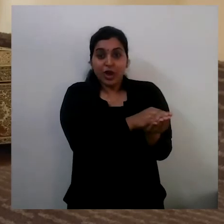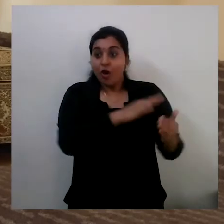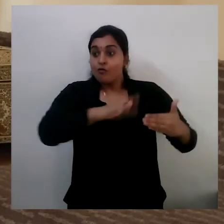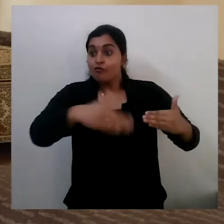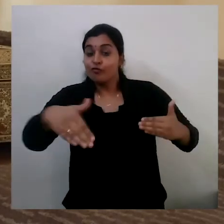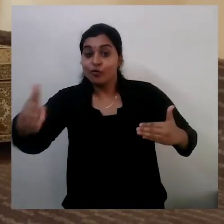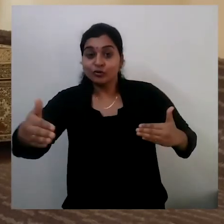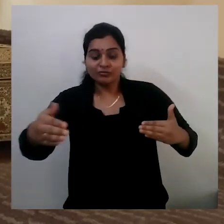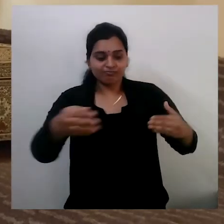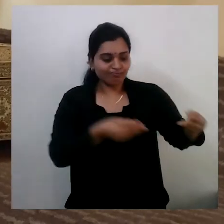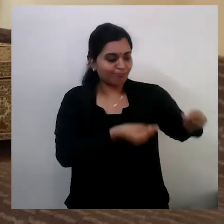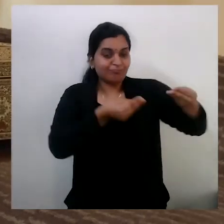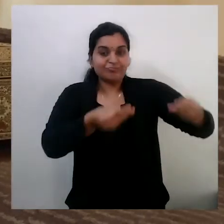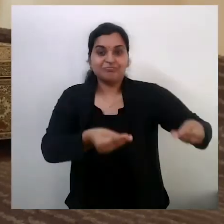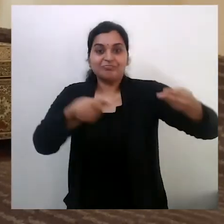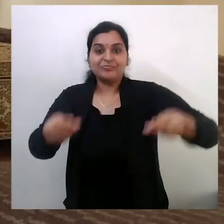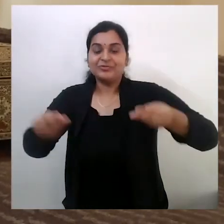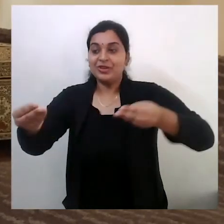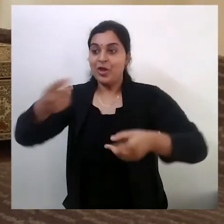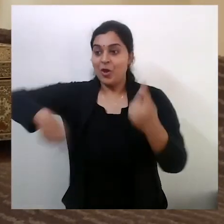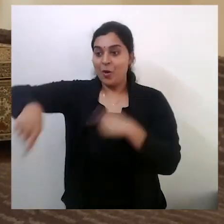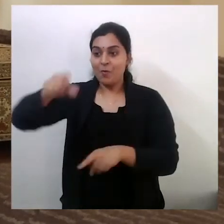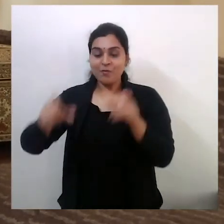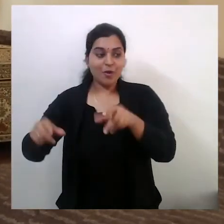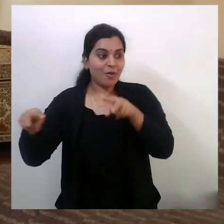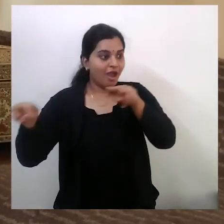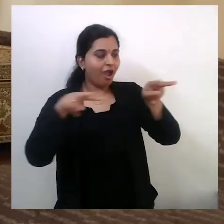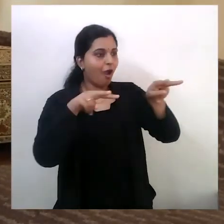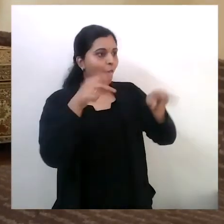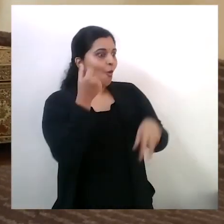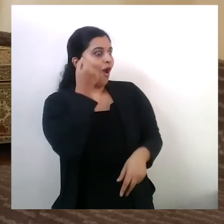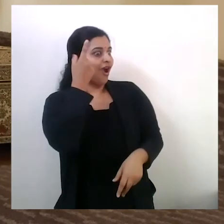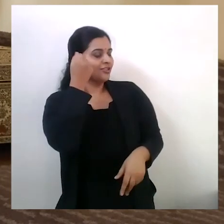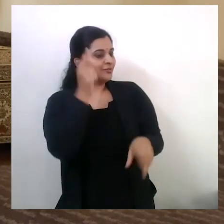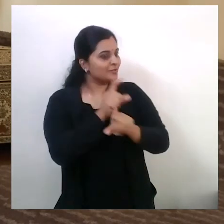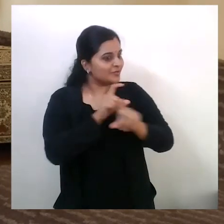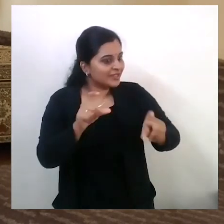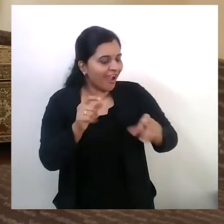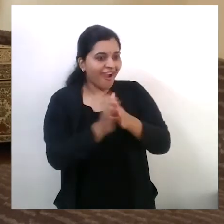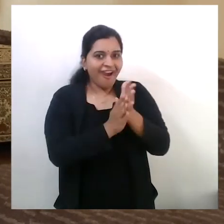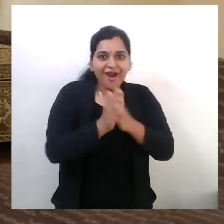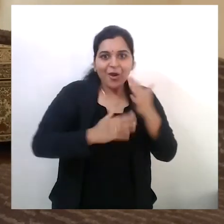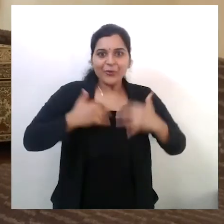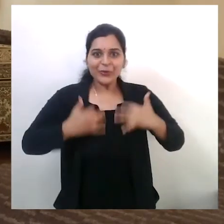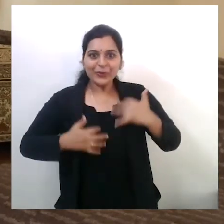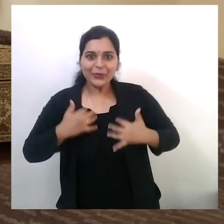will make people engage with our heritage, understand it better, and